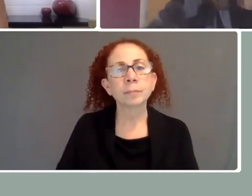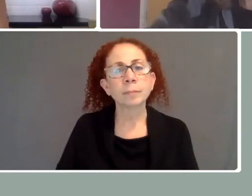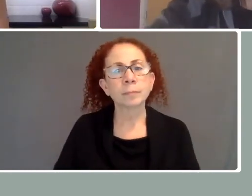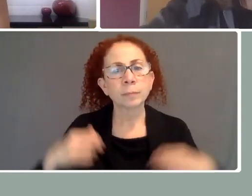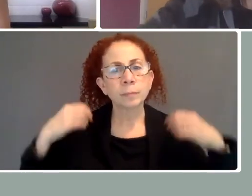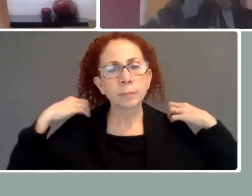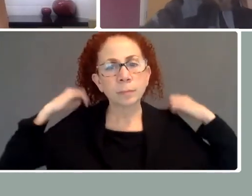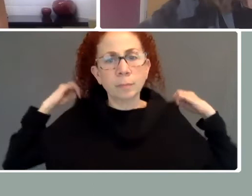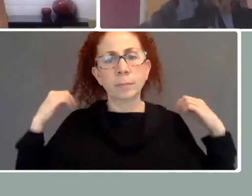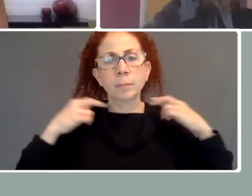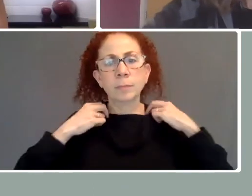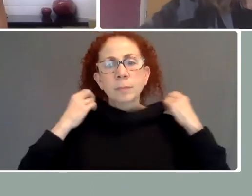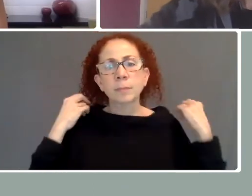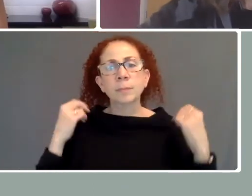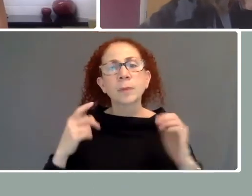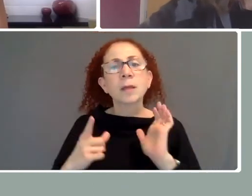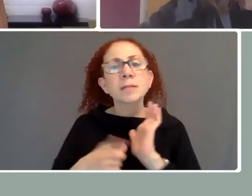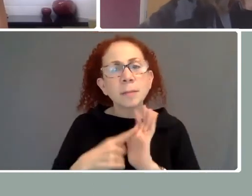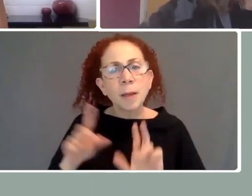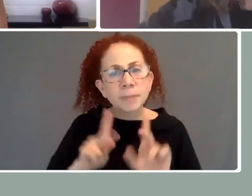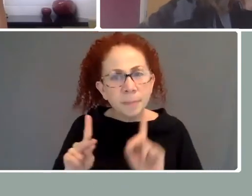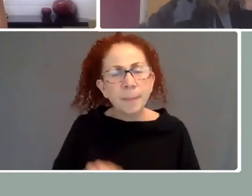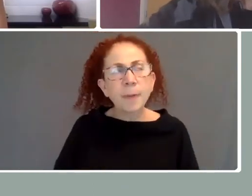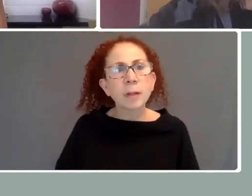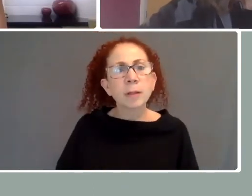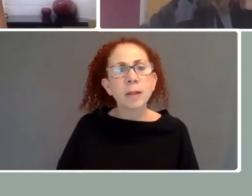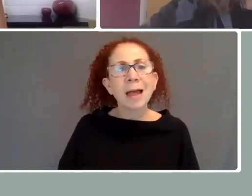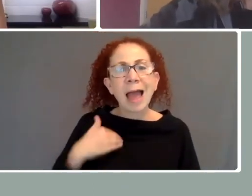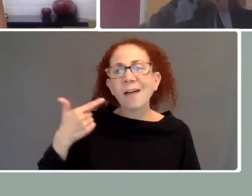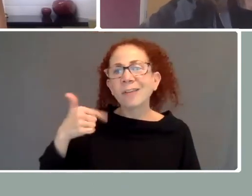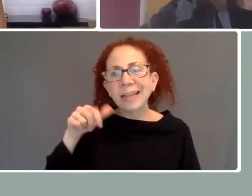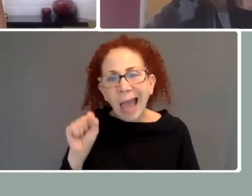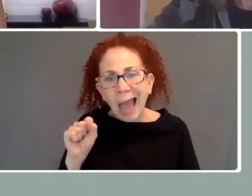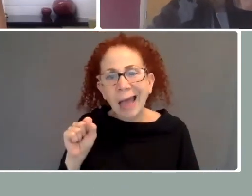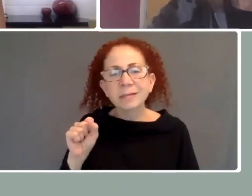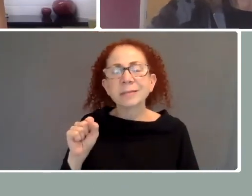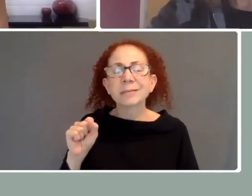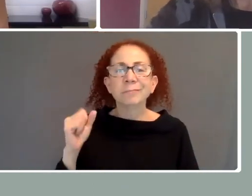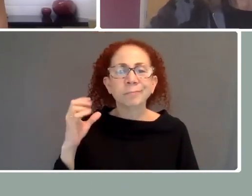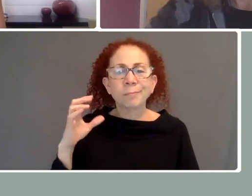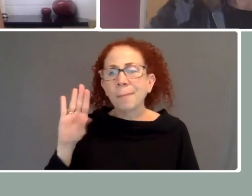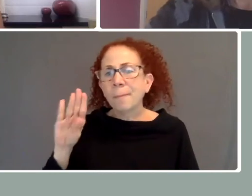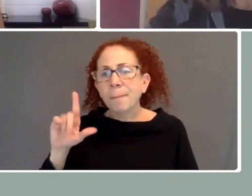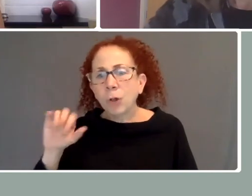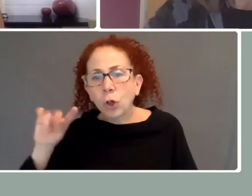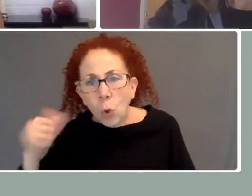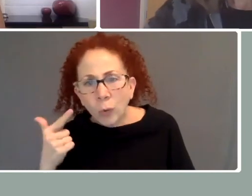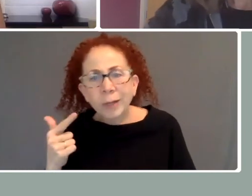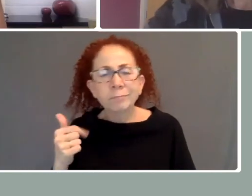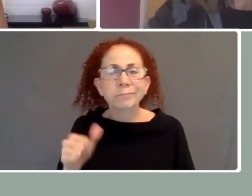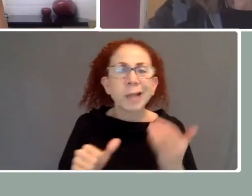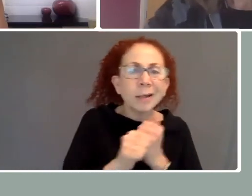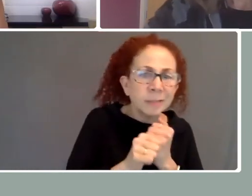So sometimes people are dealing with gas and bloating. And maybe you also have constipation, maybe you also have